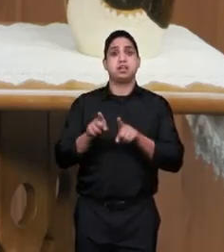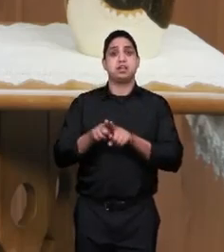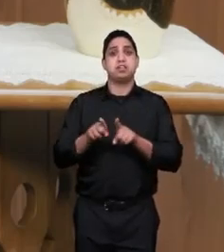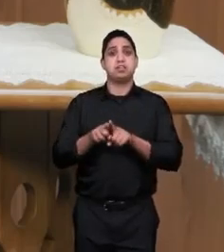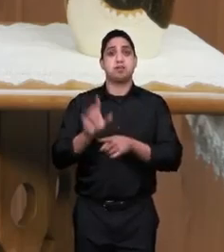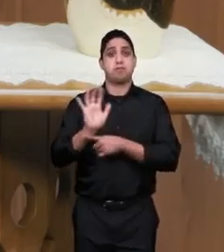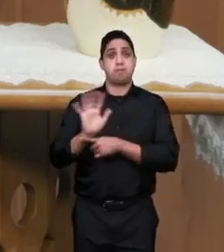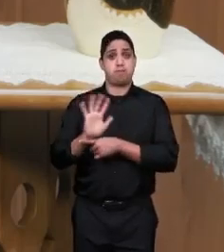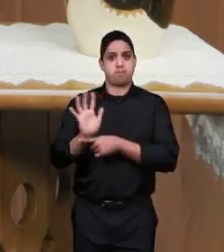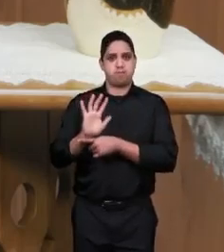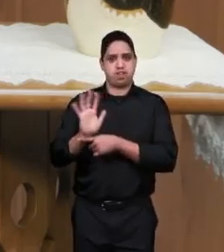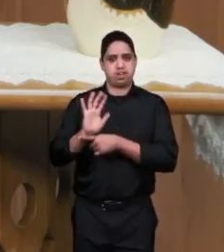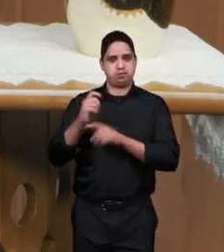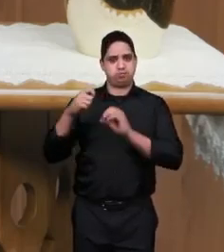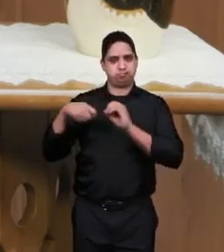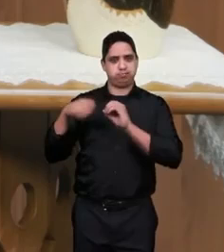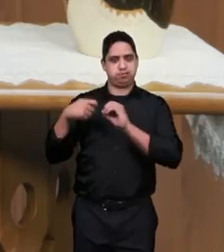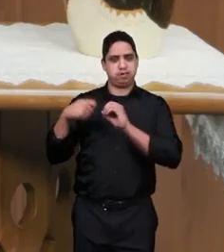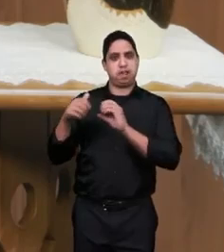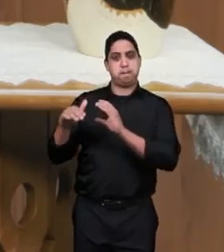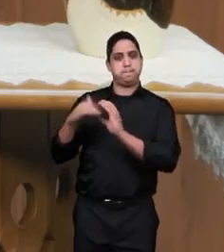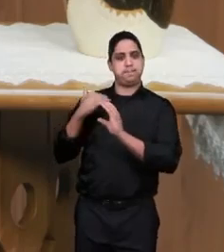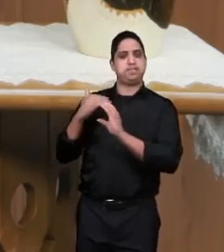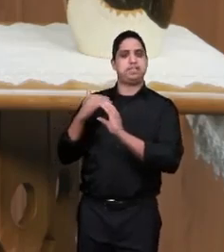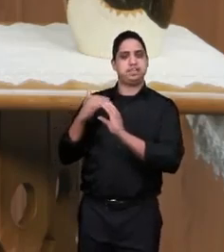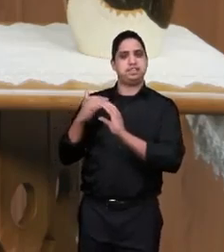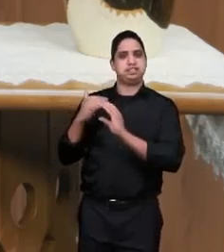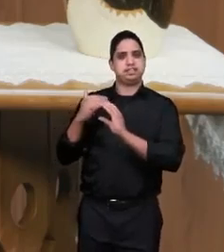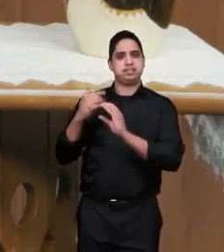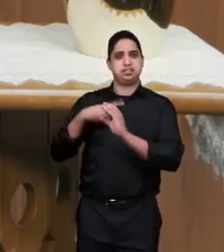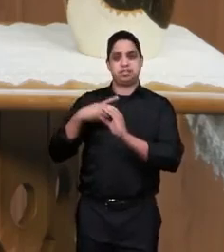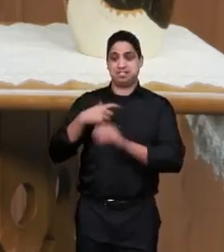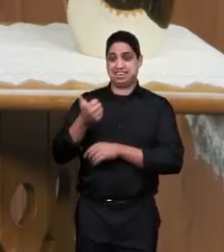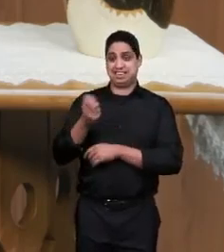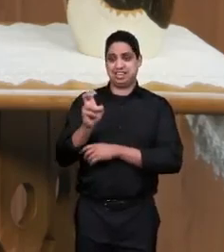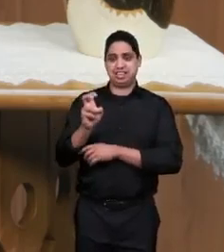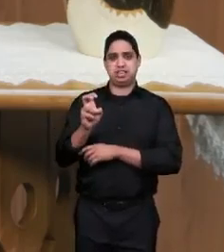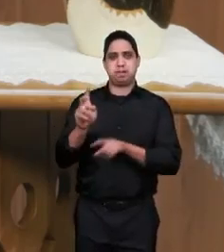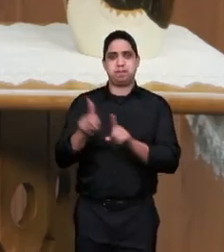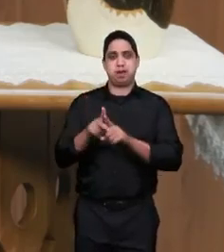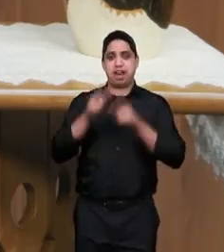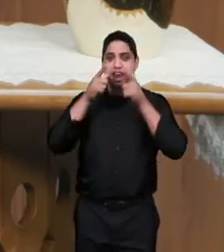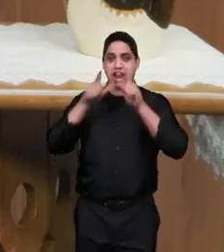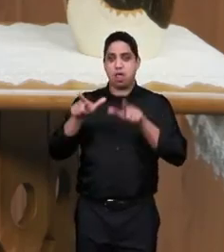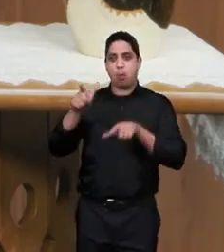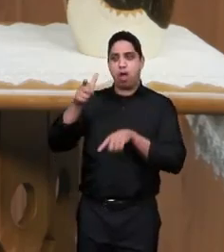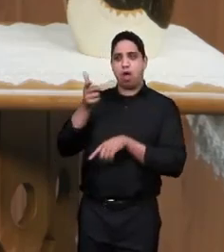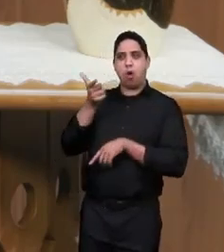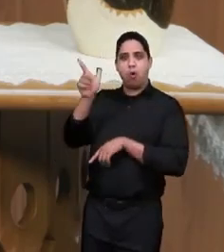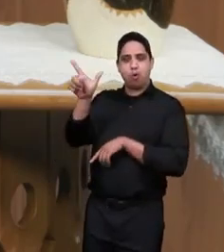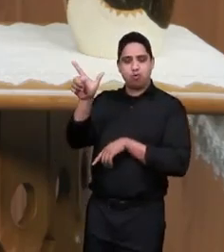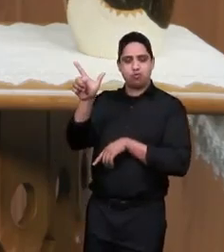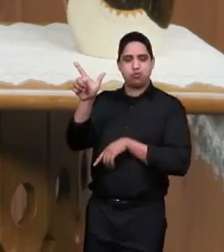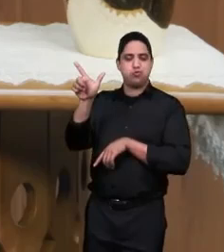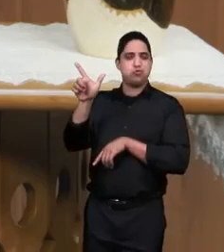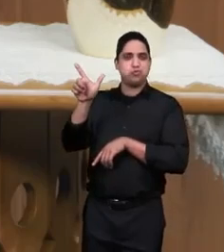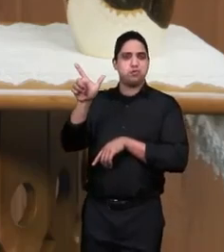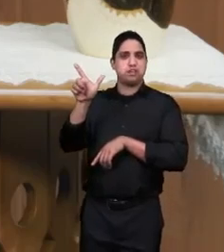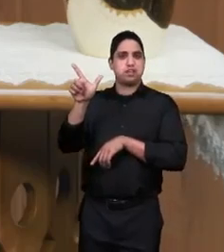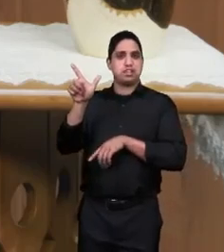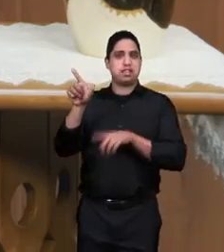they've also sent videos, many videos, about 15 videos in foreign languages